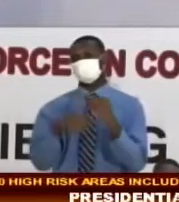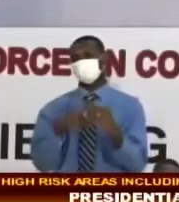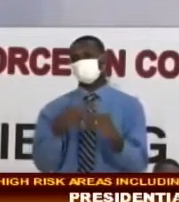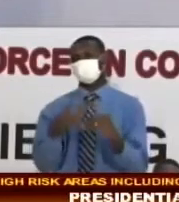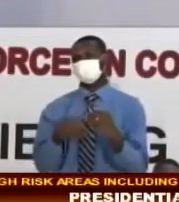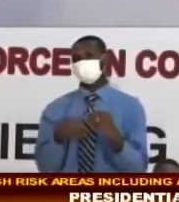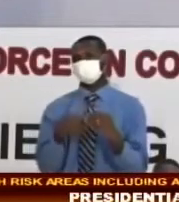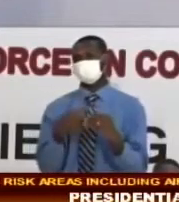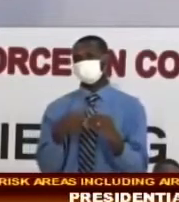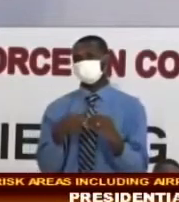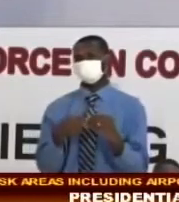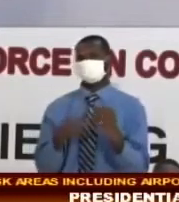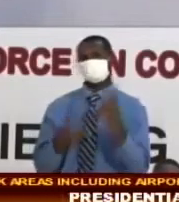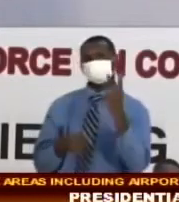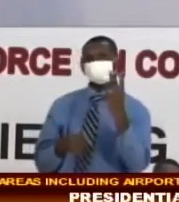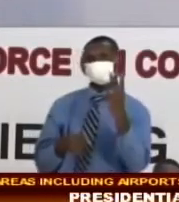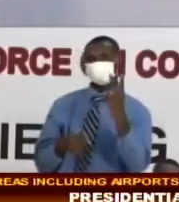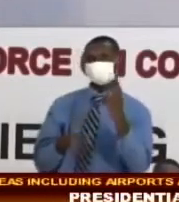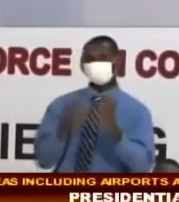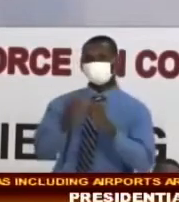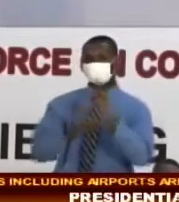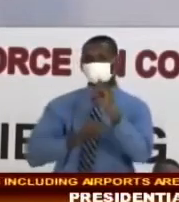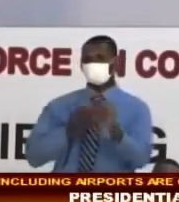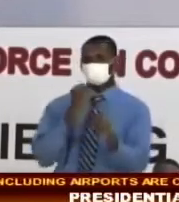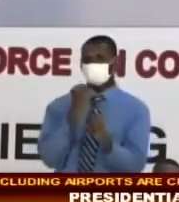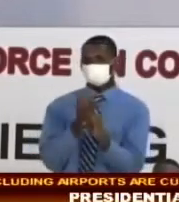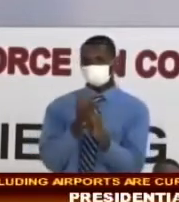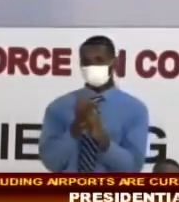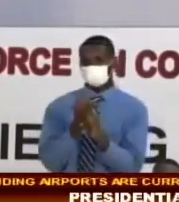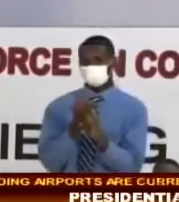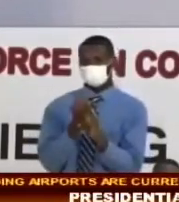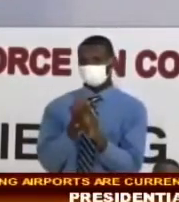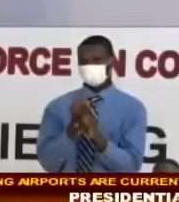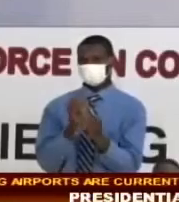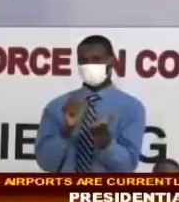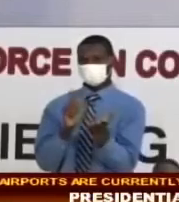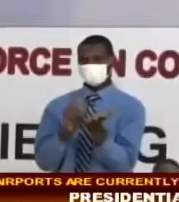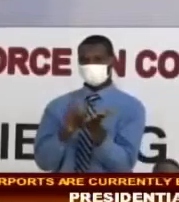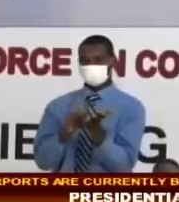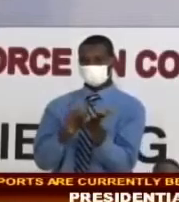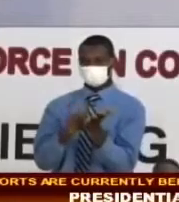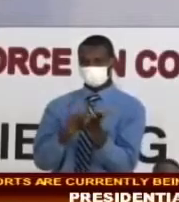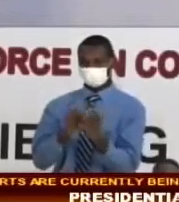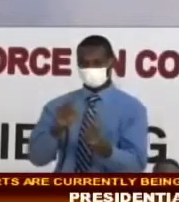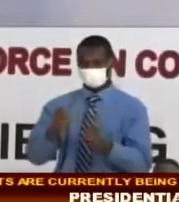2 international journalists who contracted